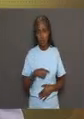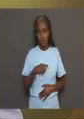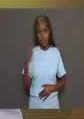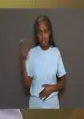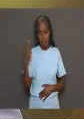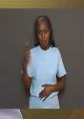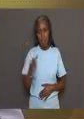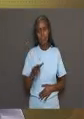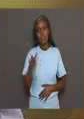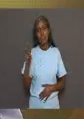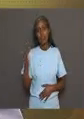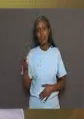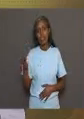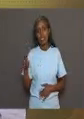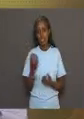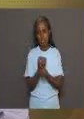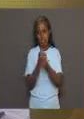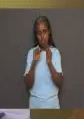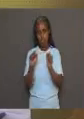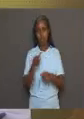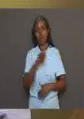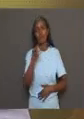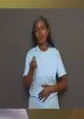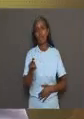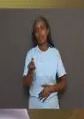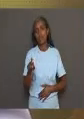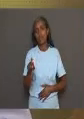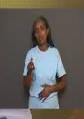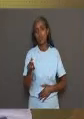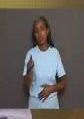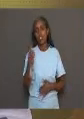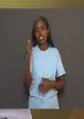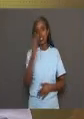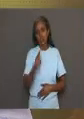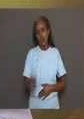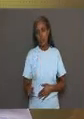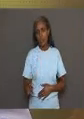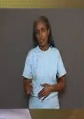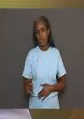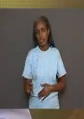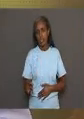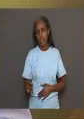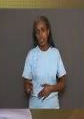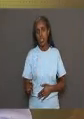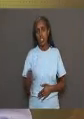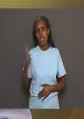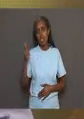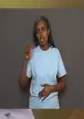apply vectors to solve problems of geometry,